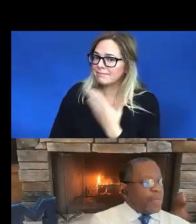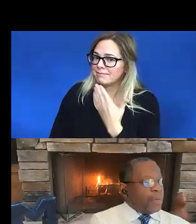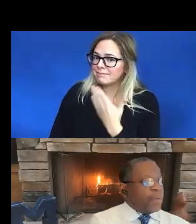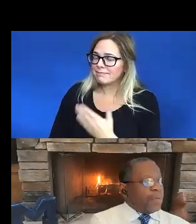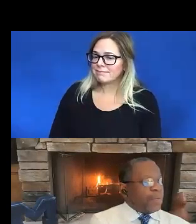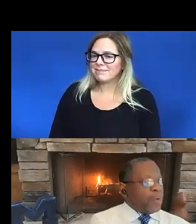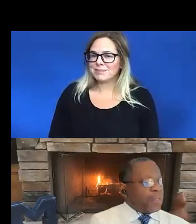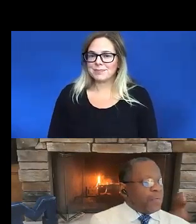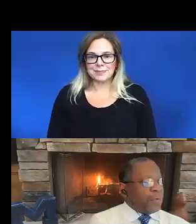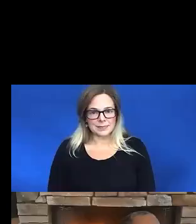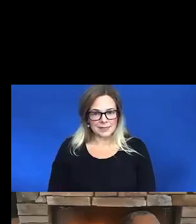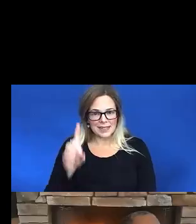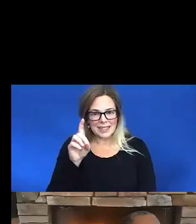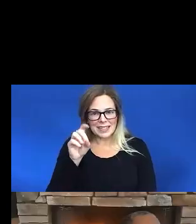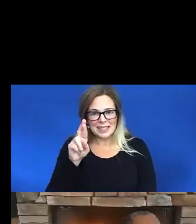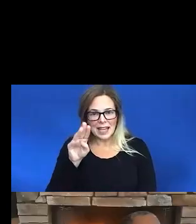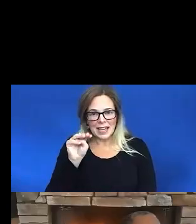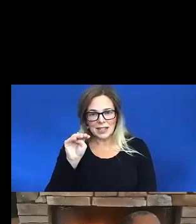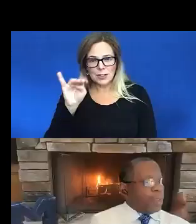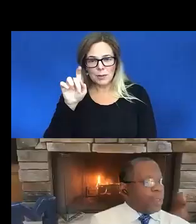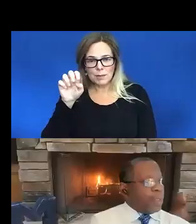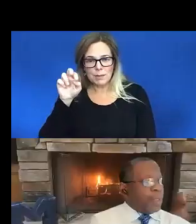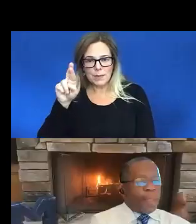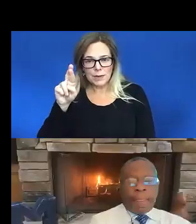Dr. Miller, I have a question for you.